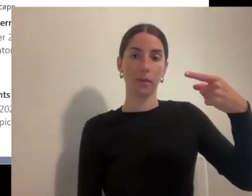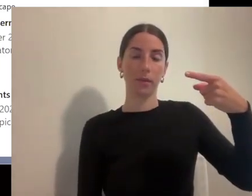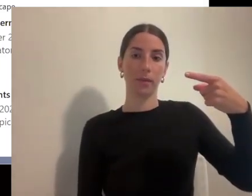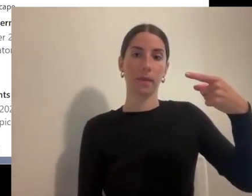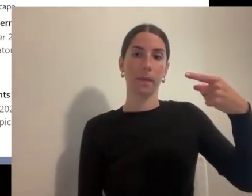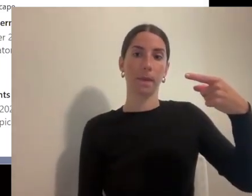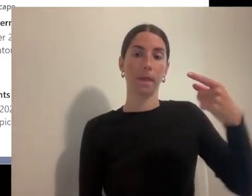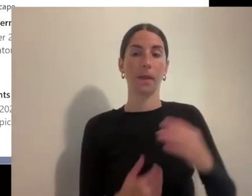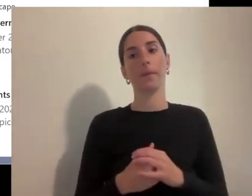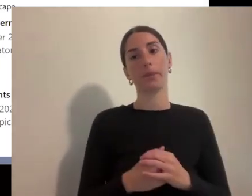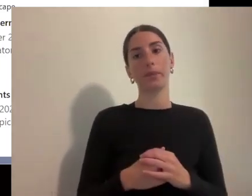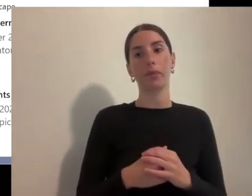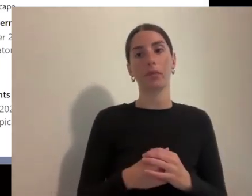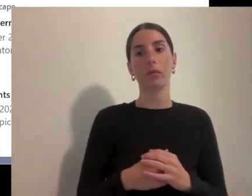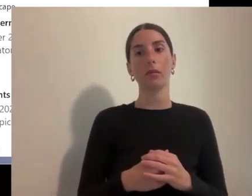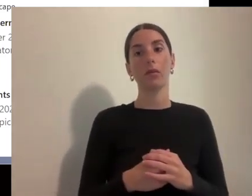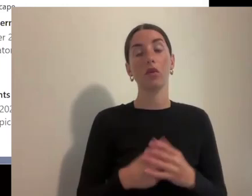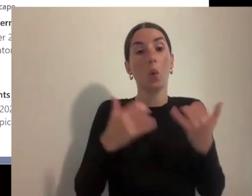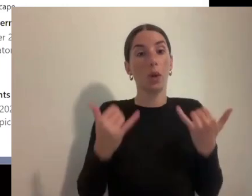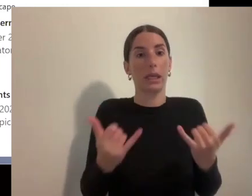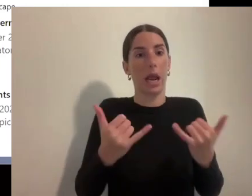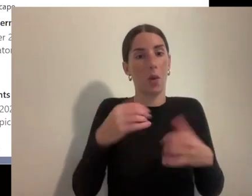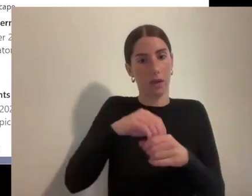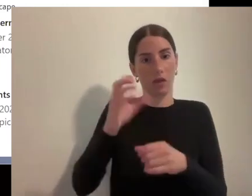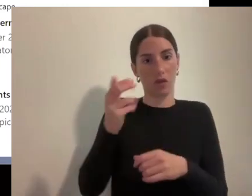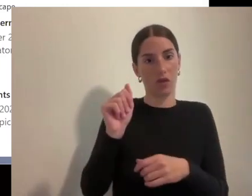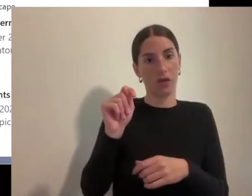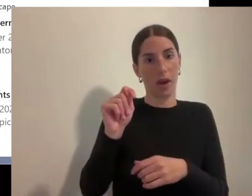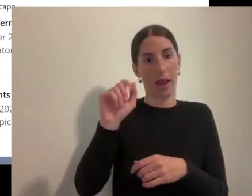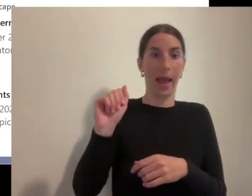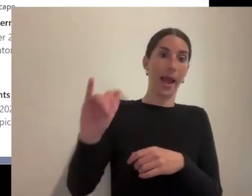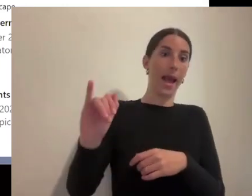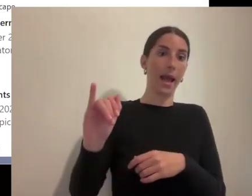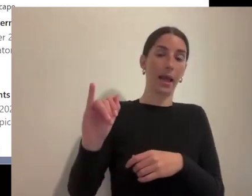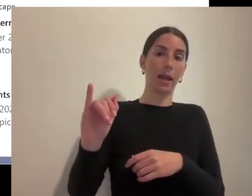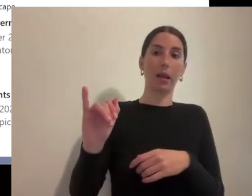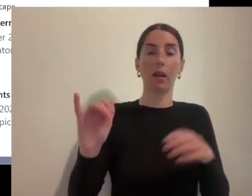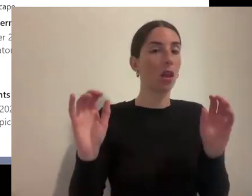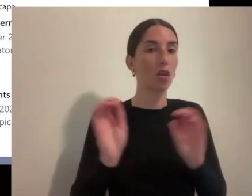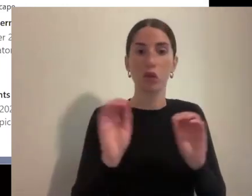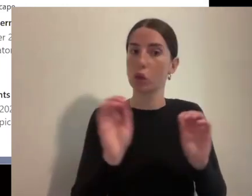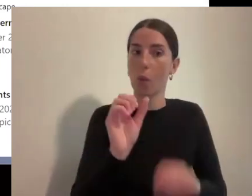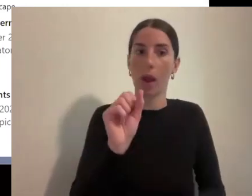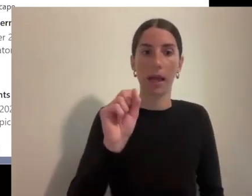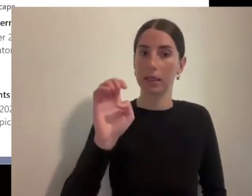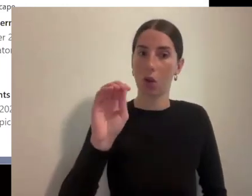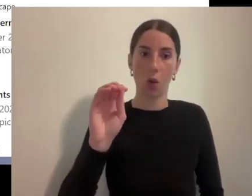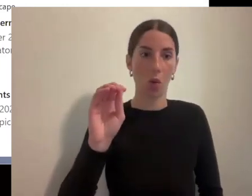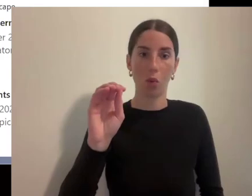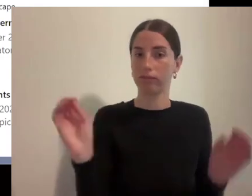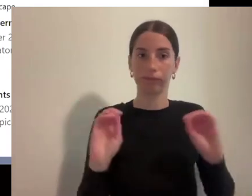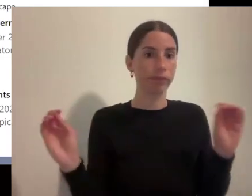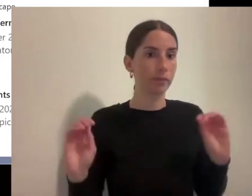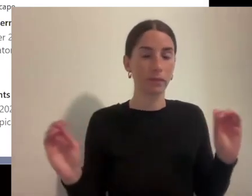in searches that are conducted, for example, in ChatGPT, there is no SEO. There is no search engine